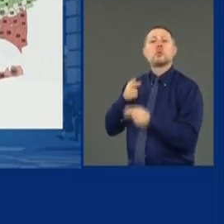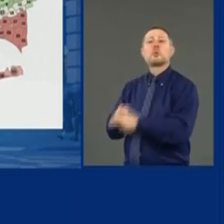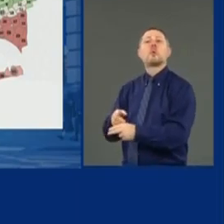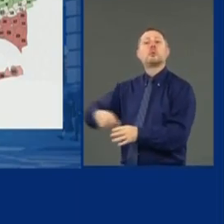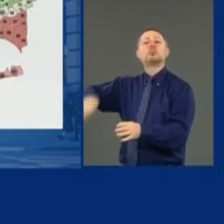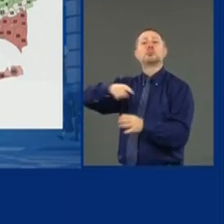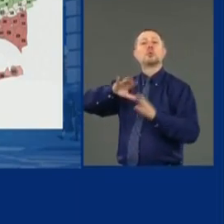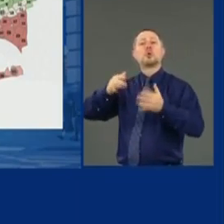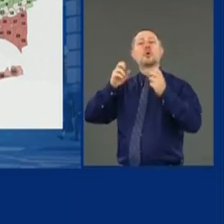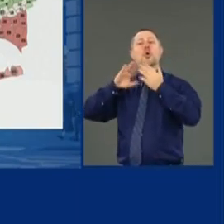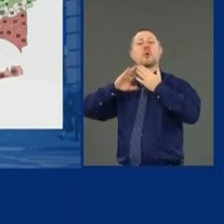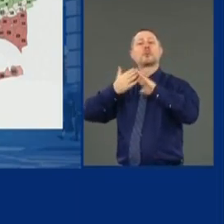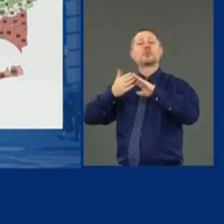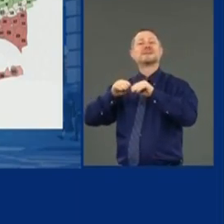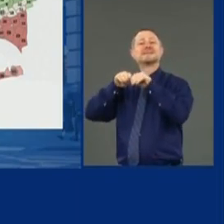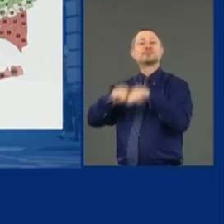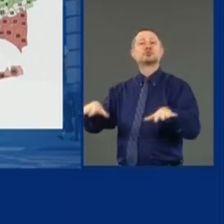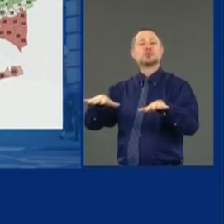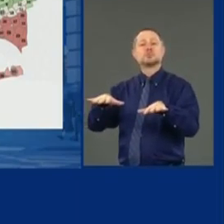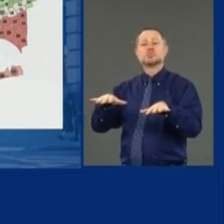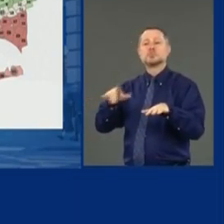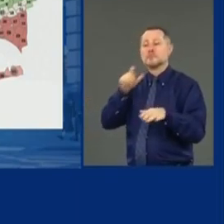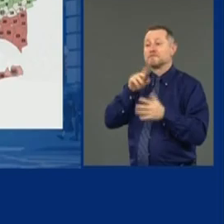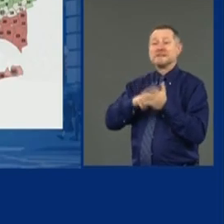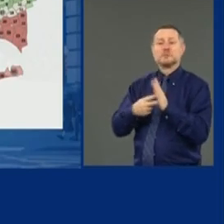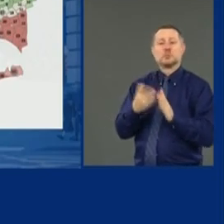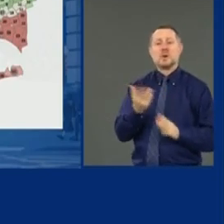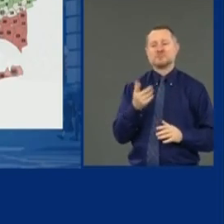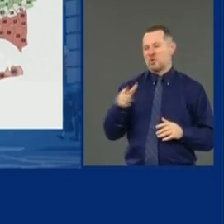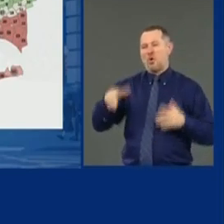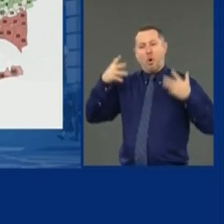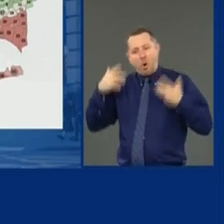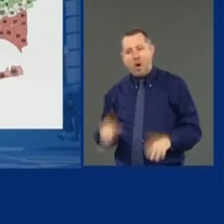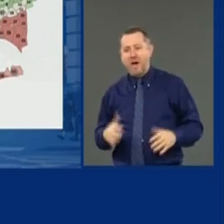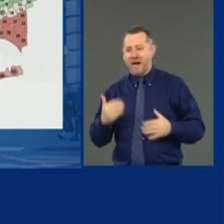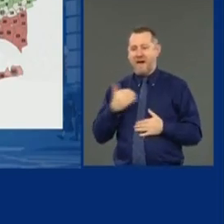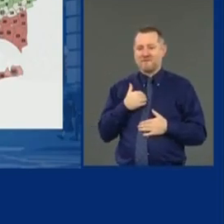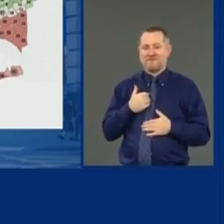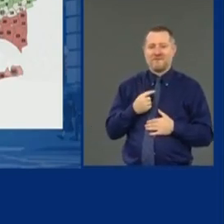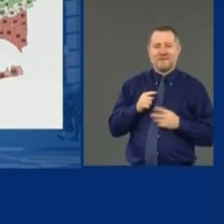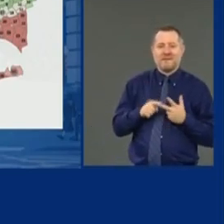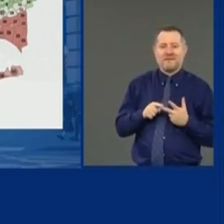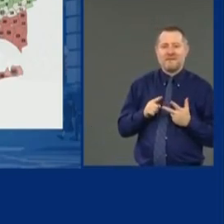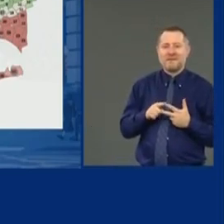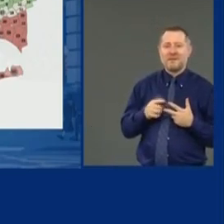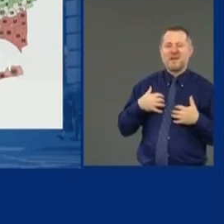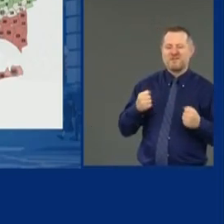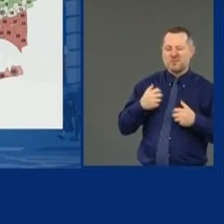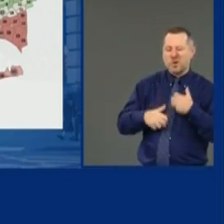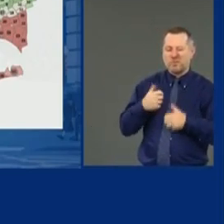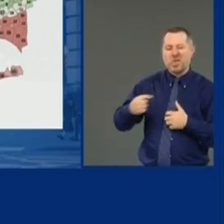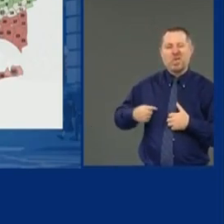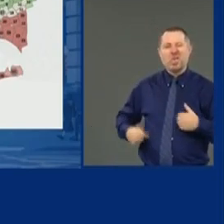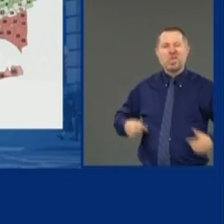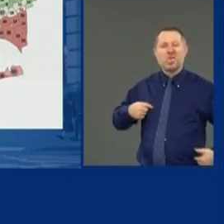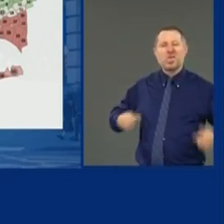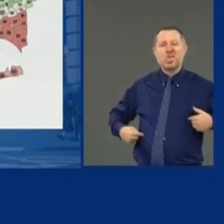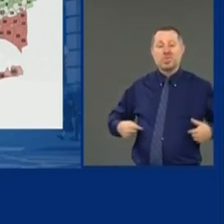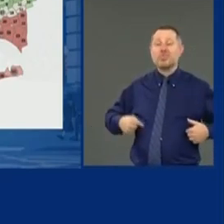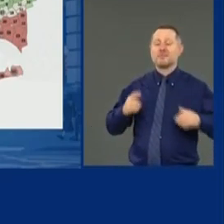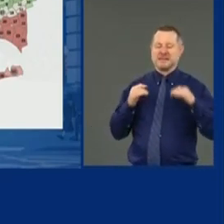in communities that have an underlying health care disparity, which is a problem across this